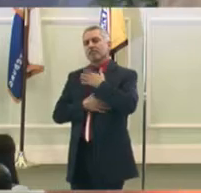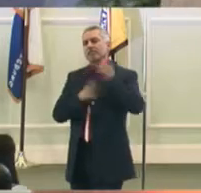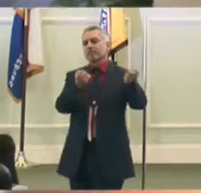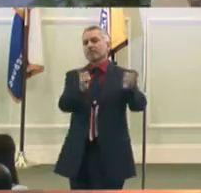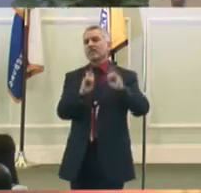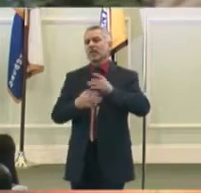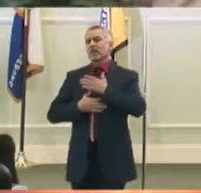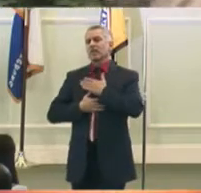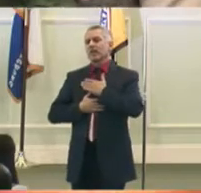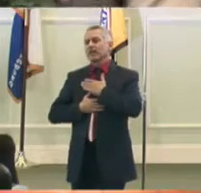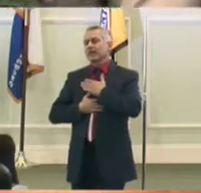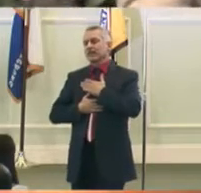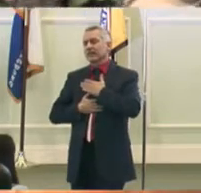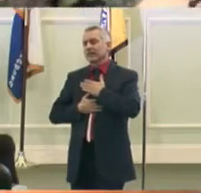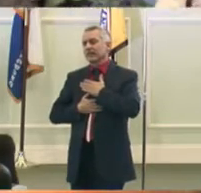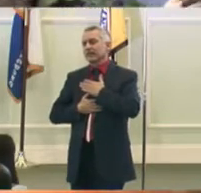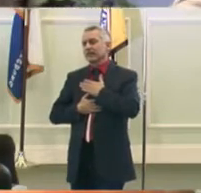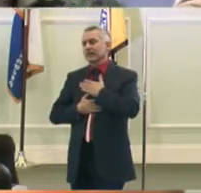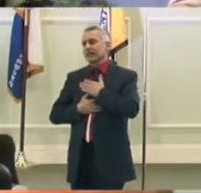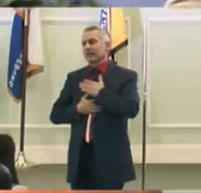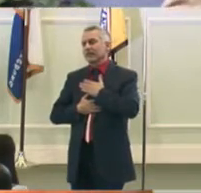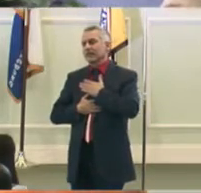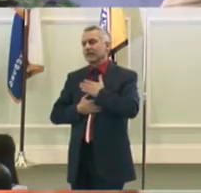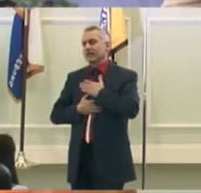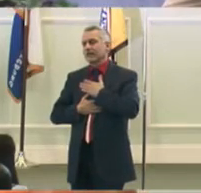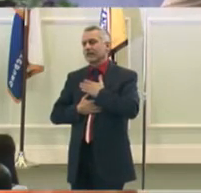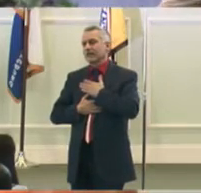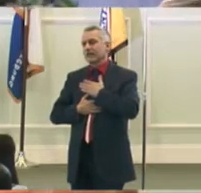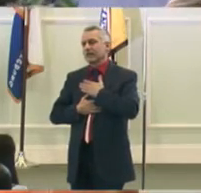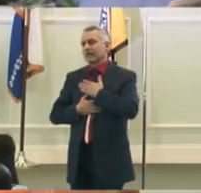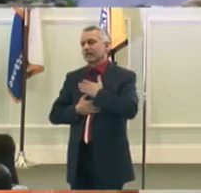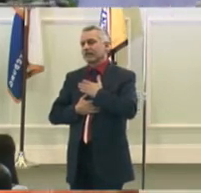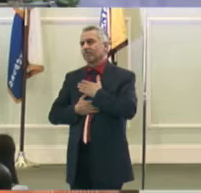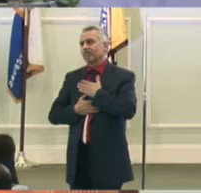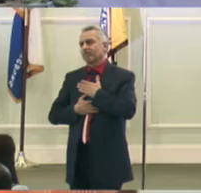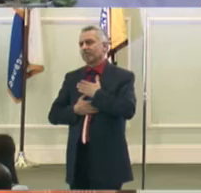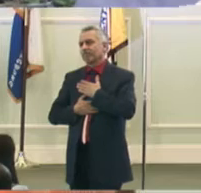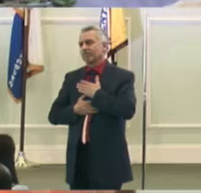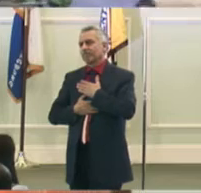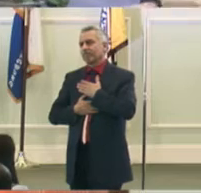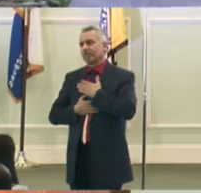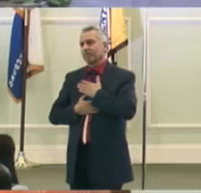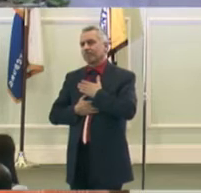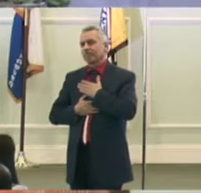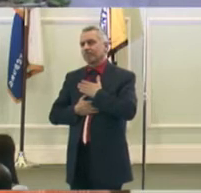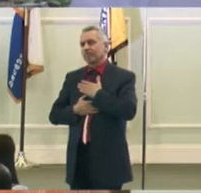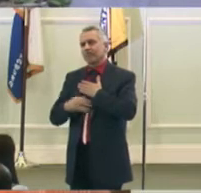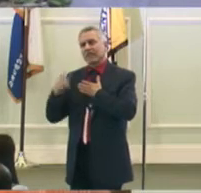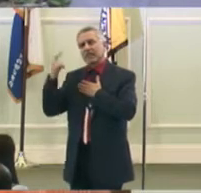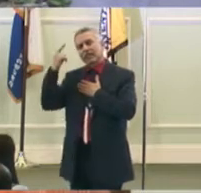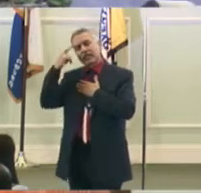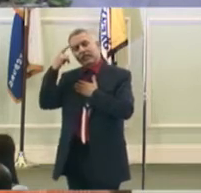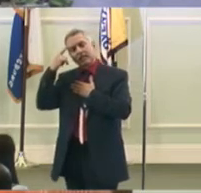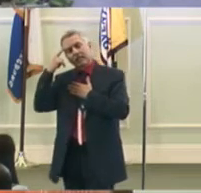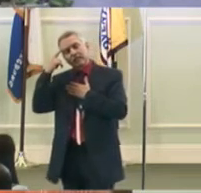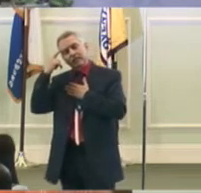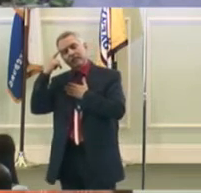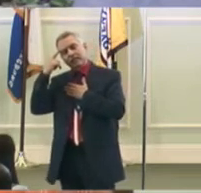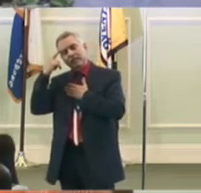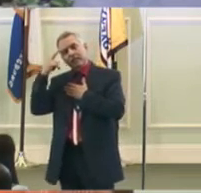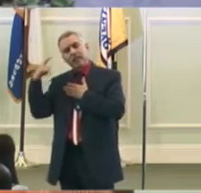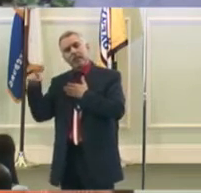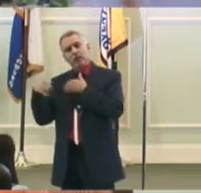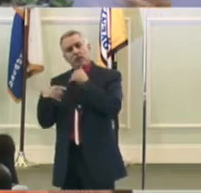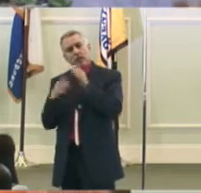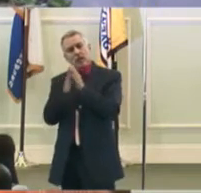lot of visits and maybe a small bit of discernment. I don't think he was praying for the sickness to go away at